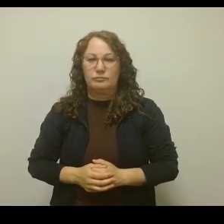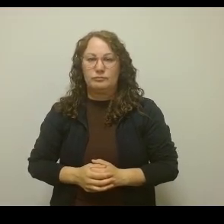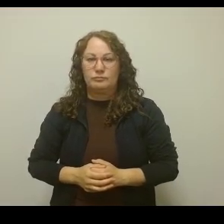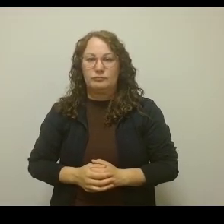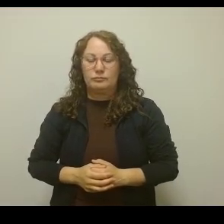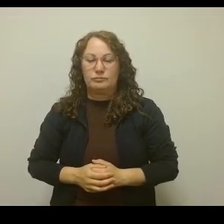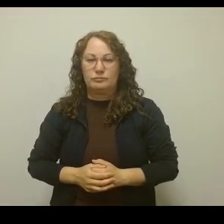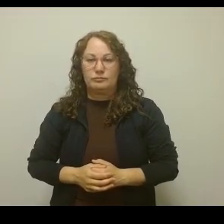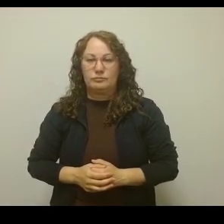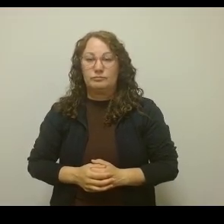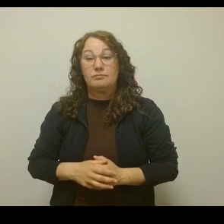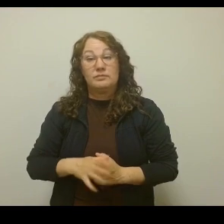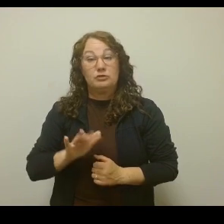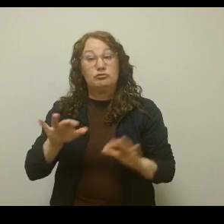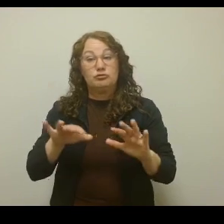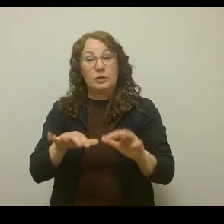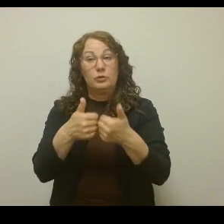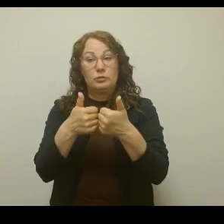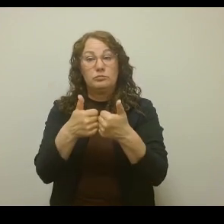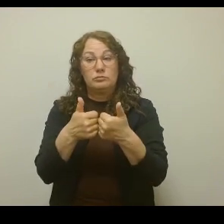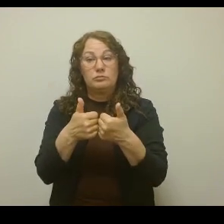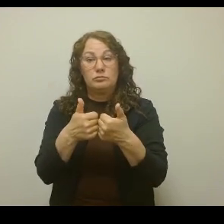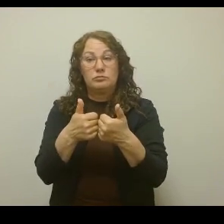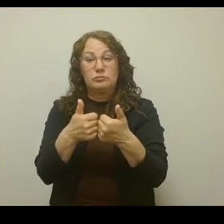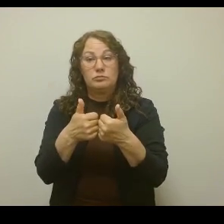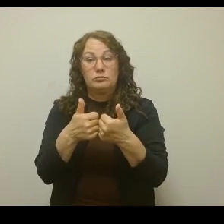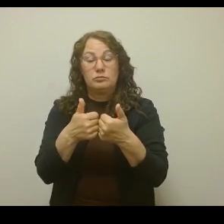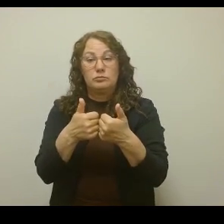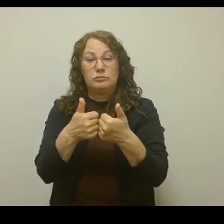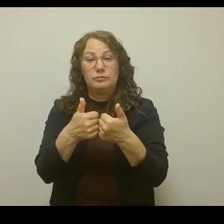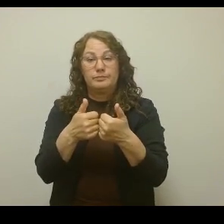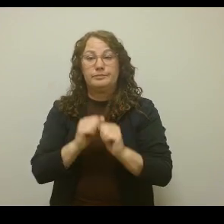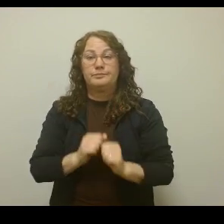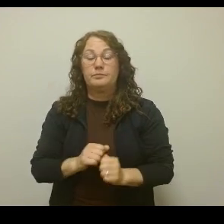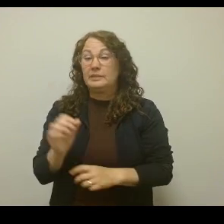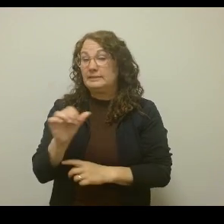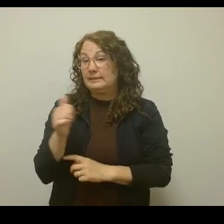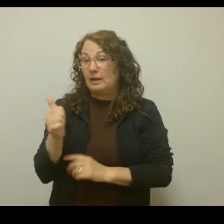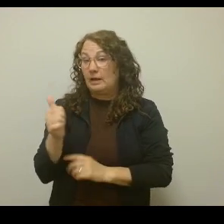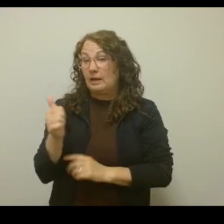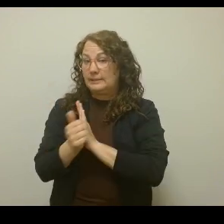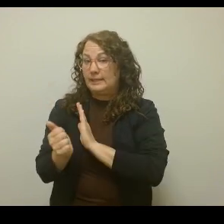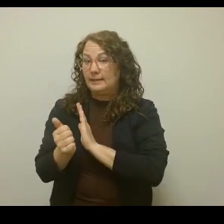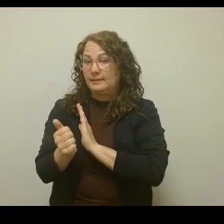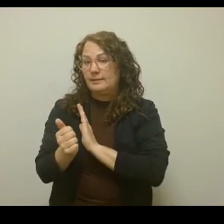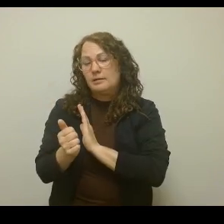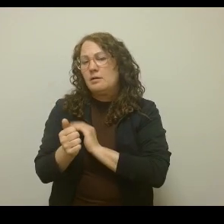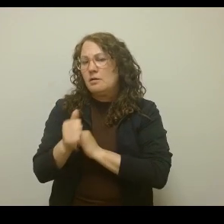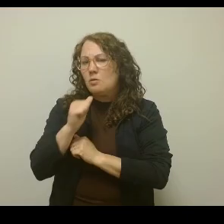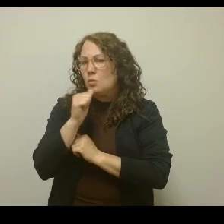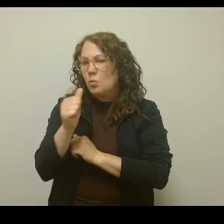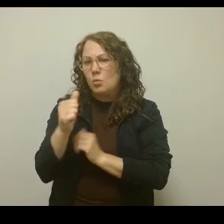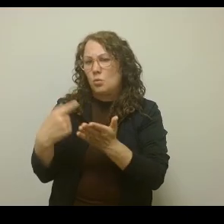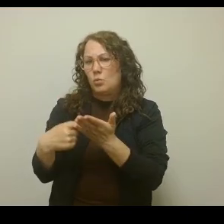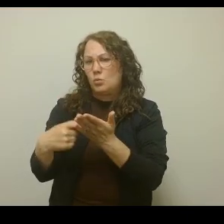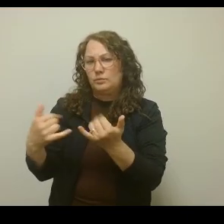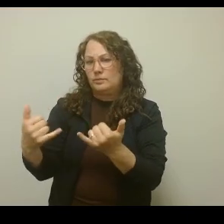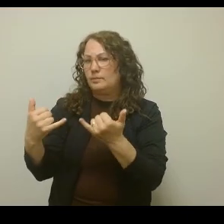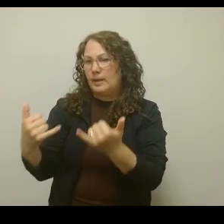And this is challenging. And another skill that I'm not going to talk about